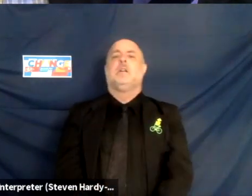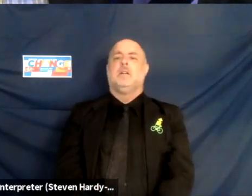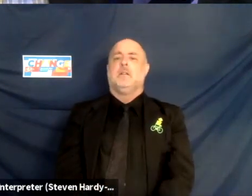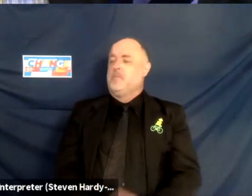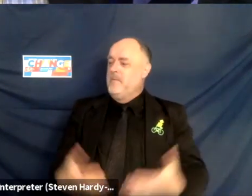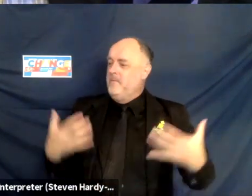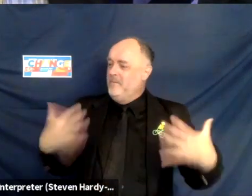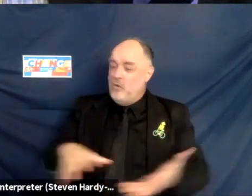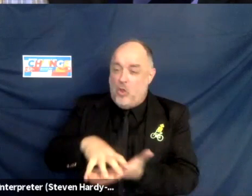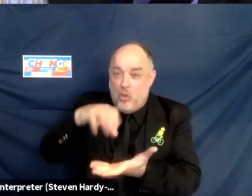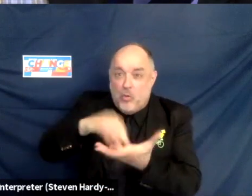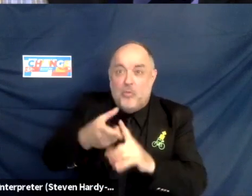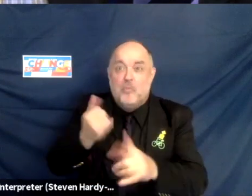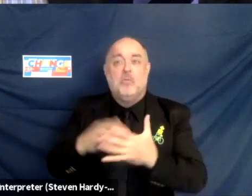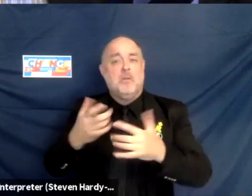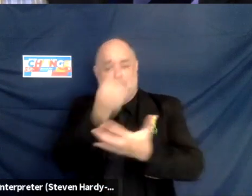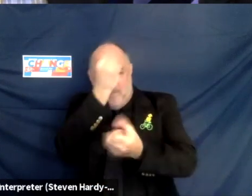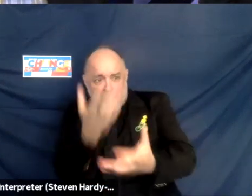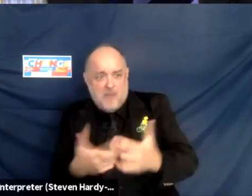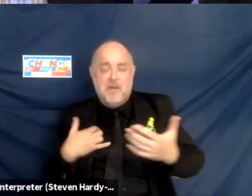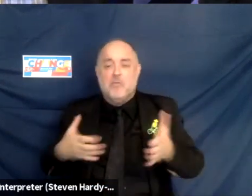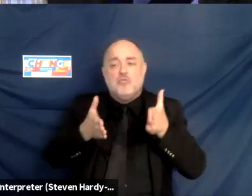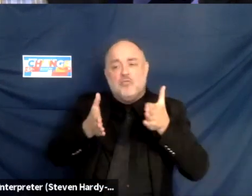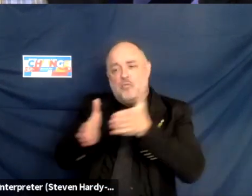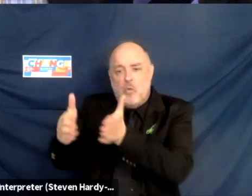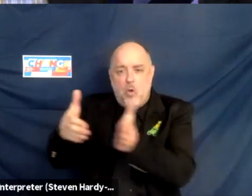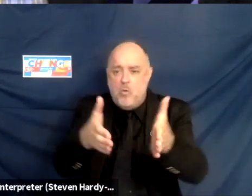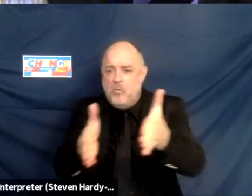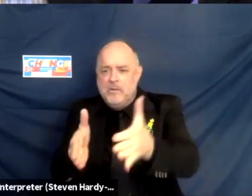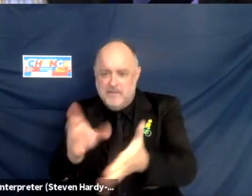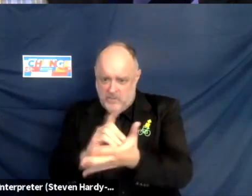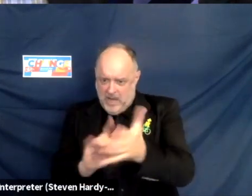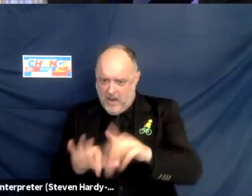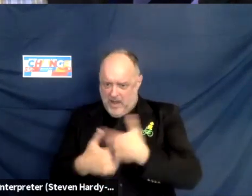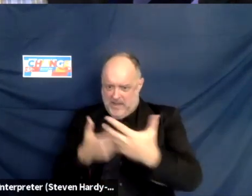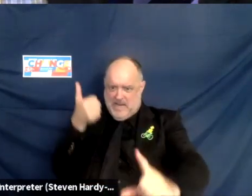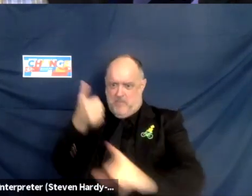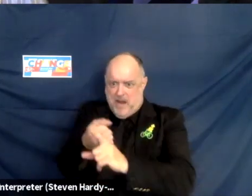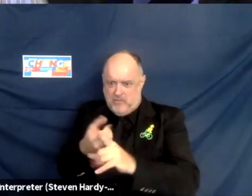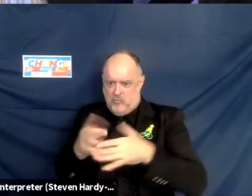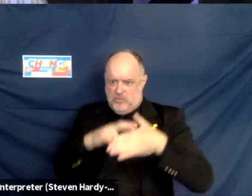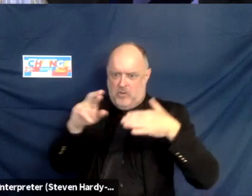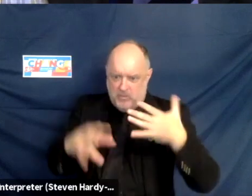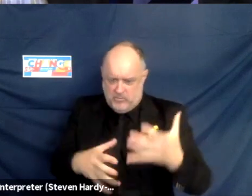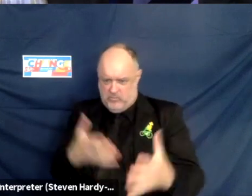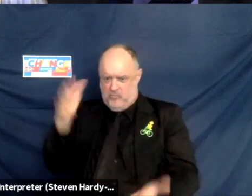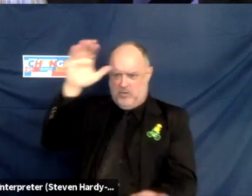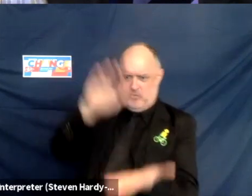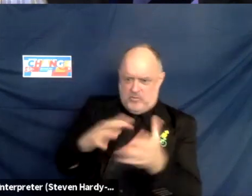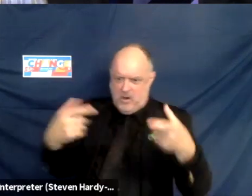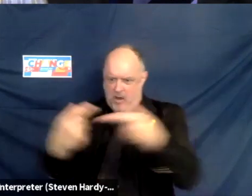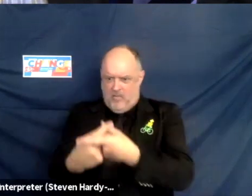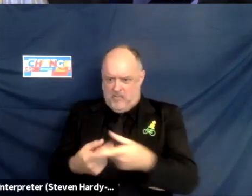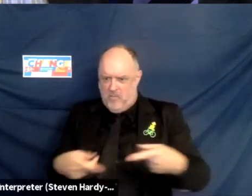through the data that we do have about how roadway design can impact outcomes, reducing conflict points, having